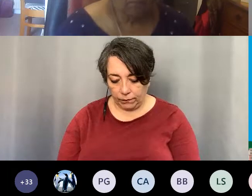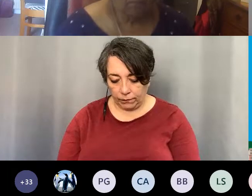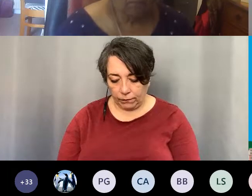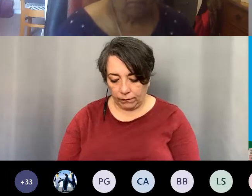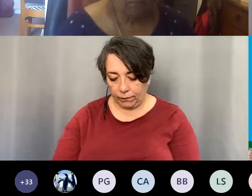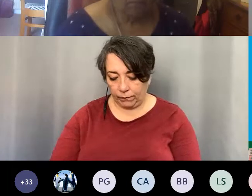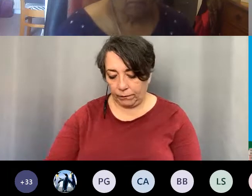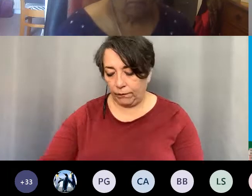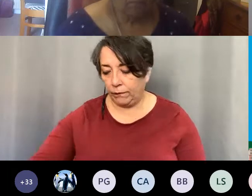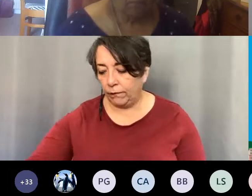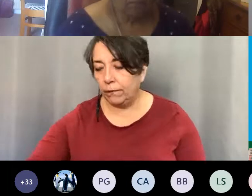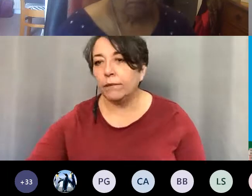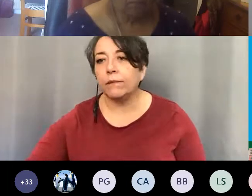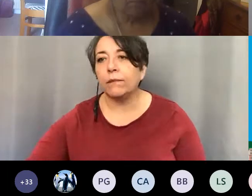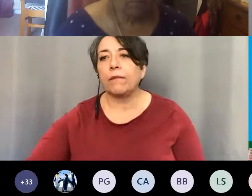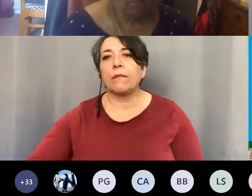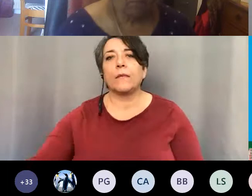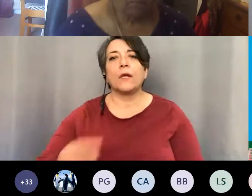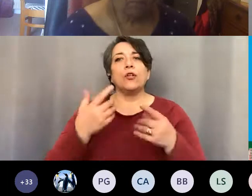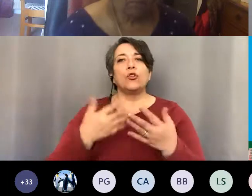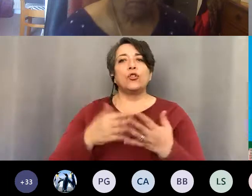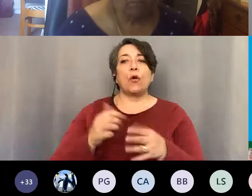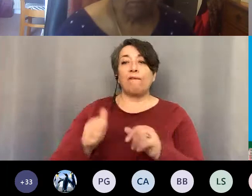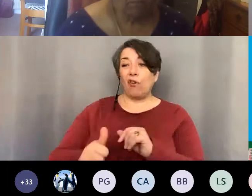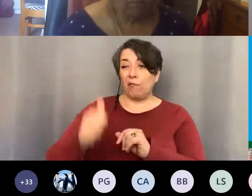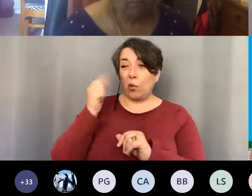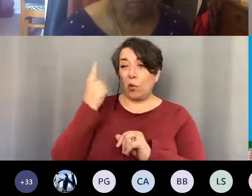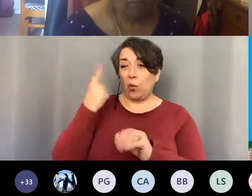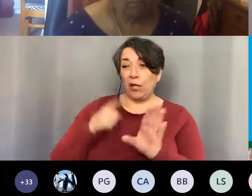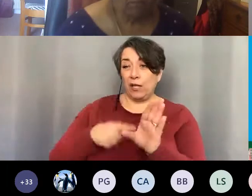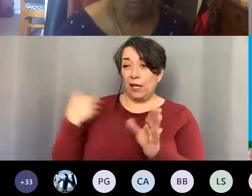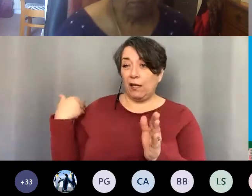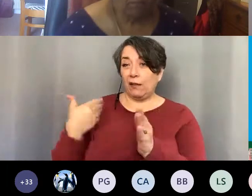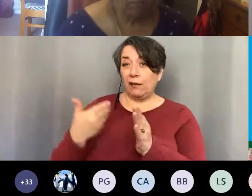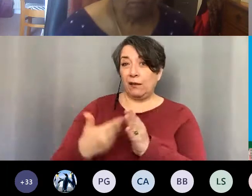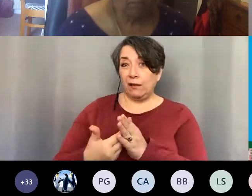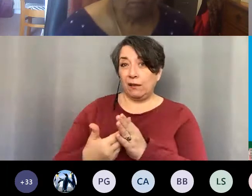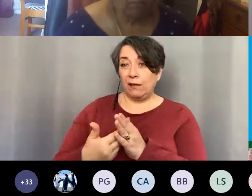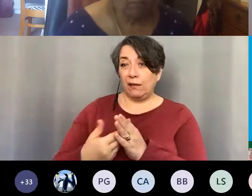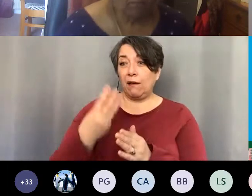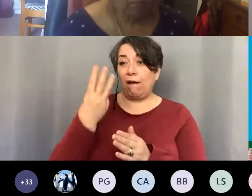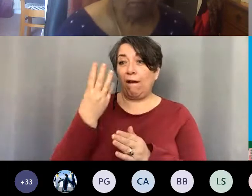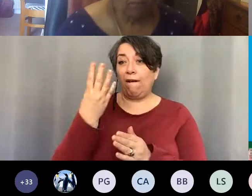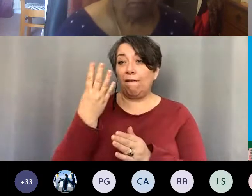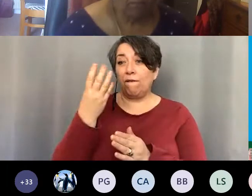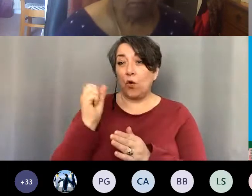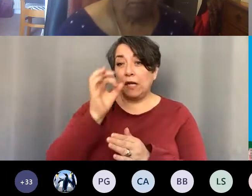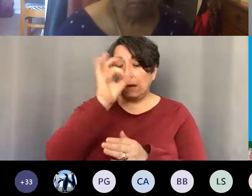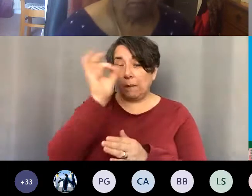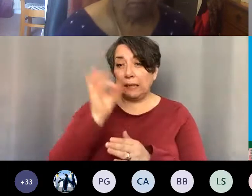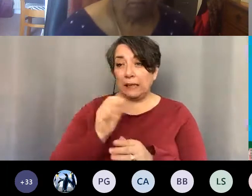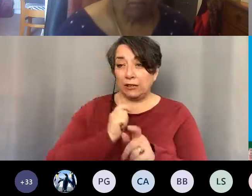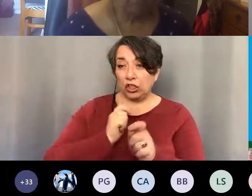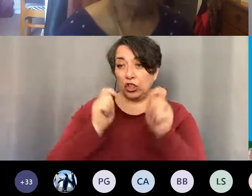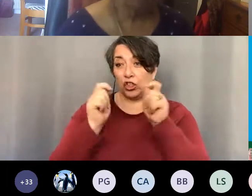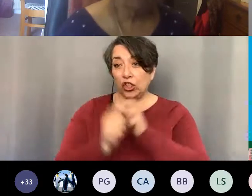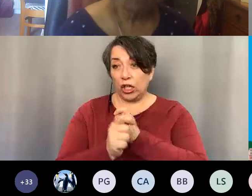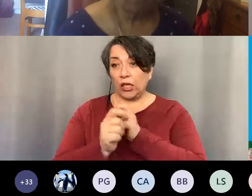face-to-face between the two marches, did you notice any drop in diagnosis accuracy?